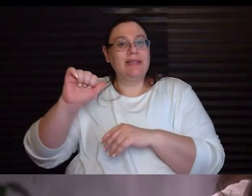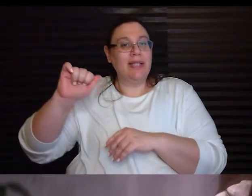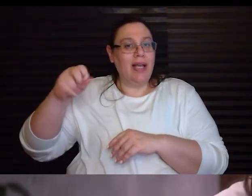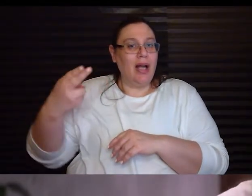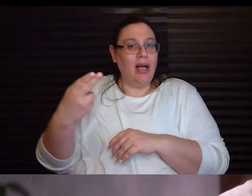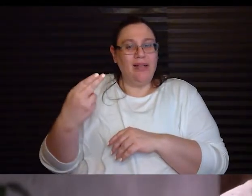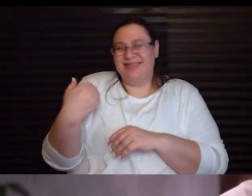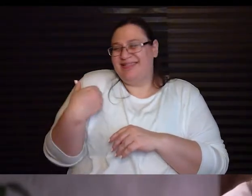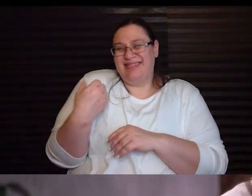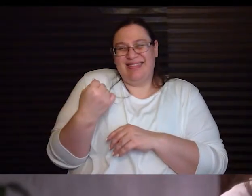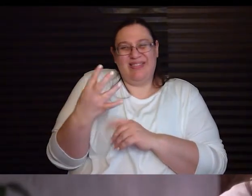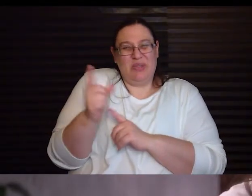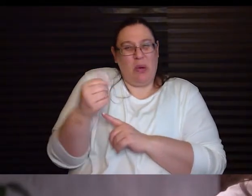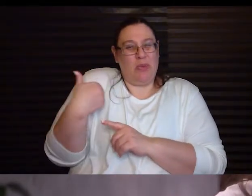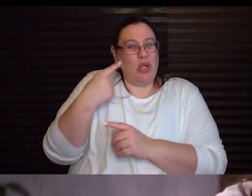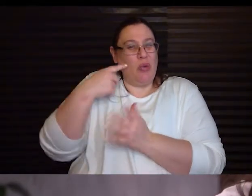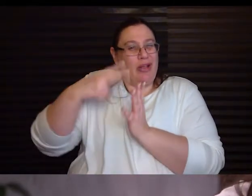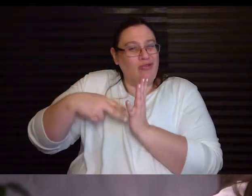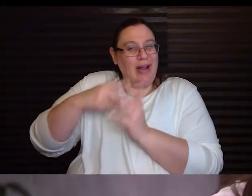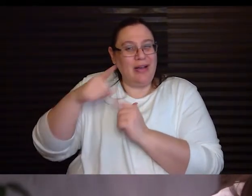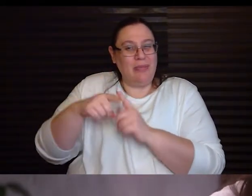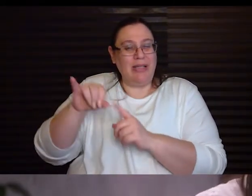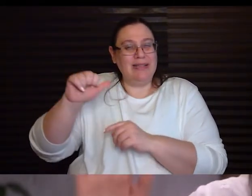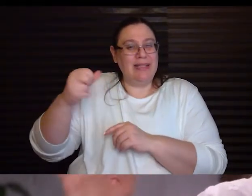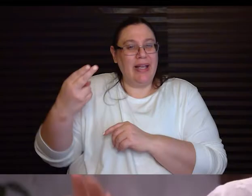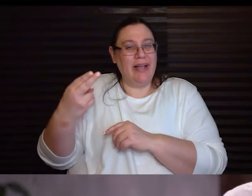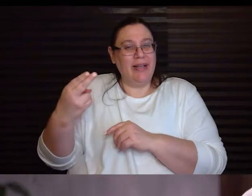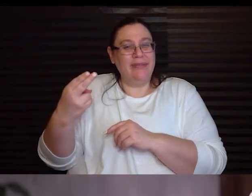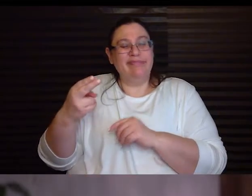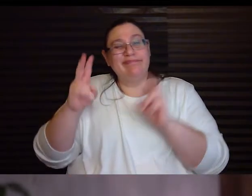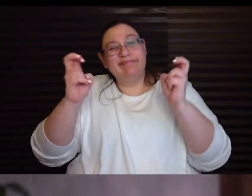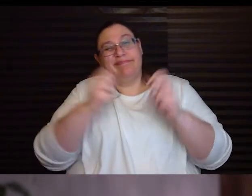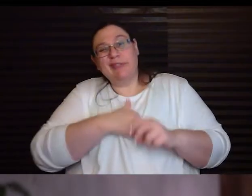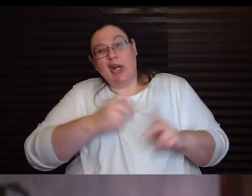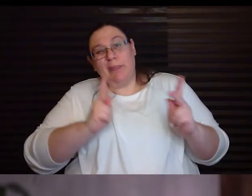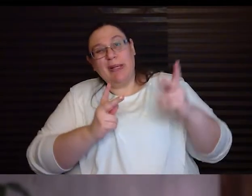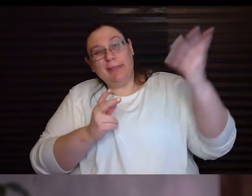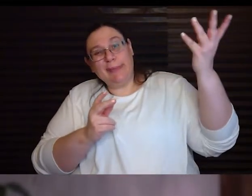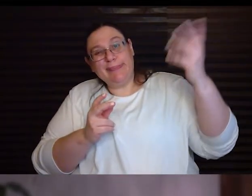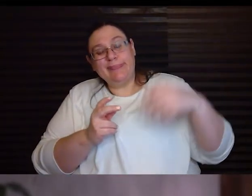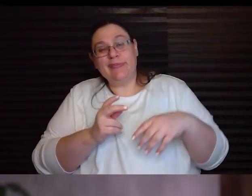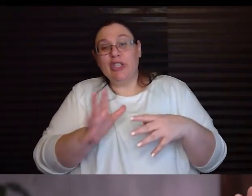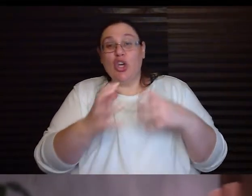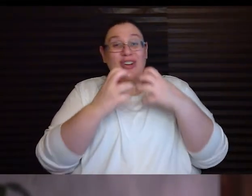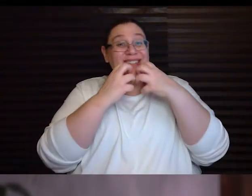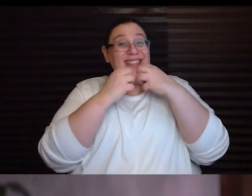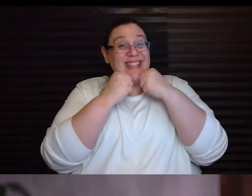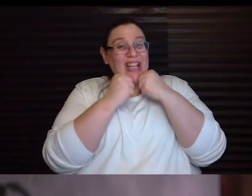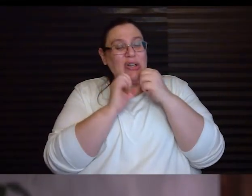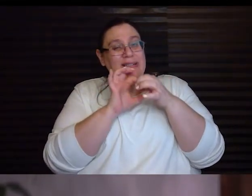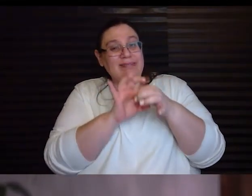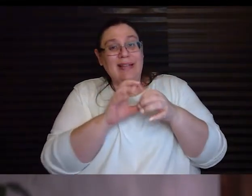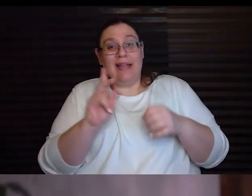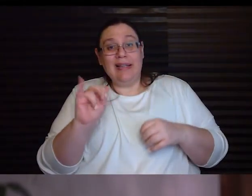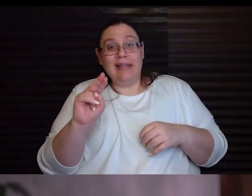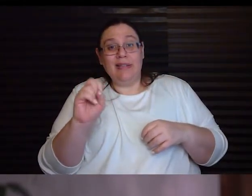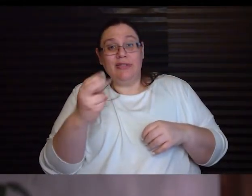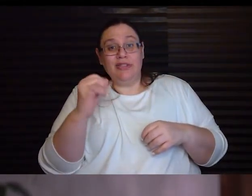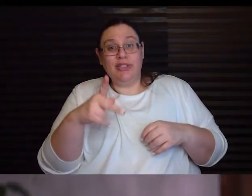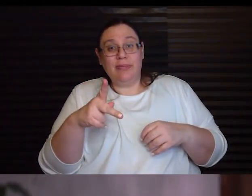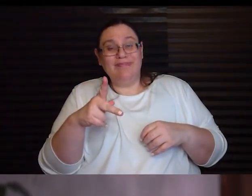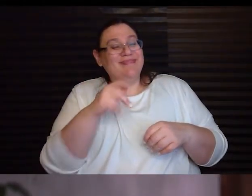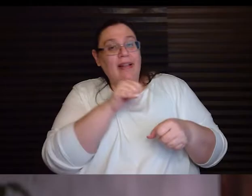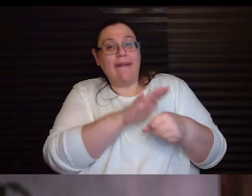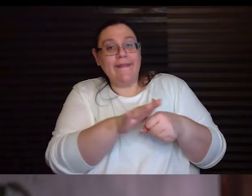who we read just a few moments ago. Sorry, folks, he says, but your sacred kinship is simply